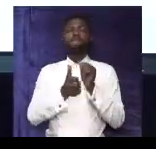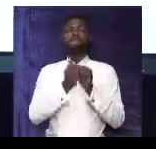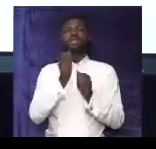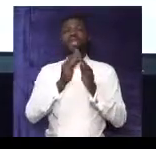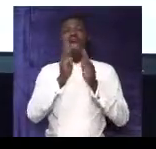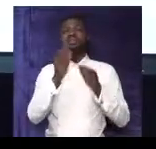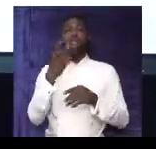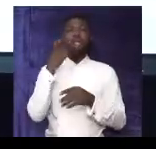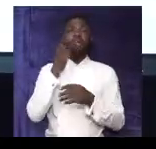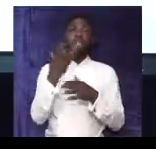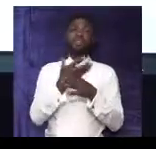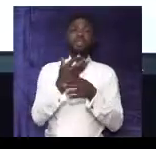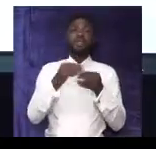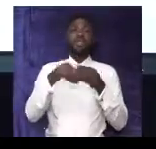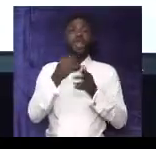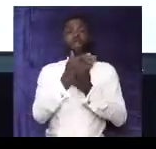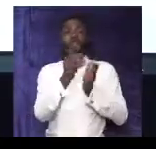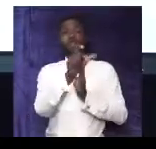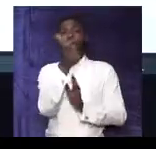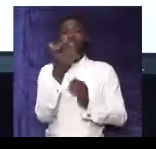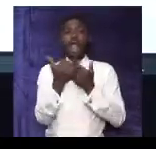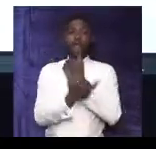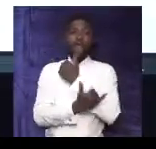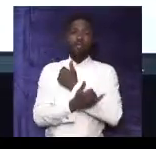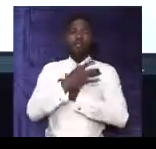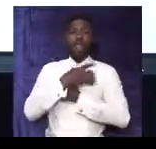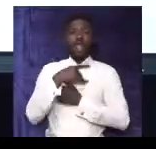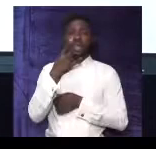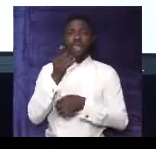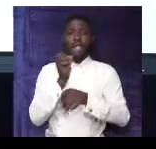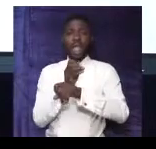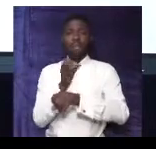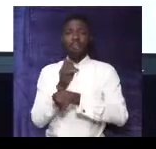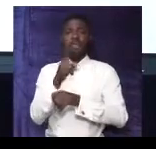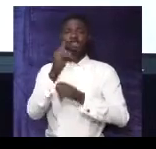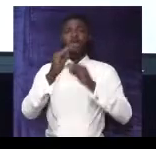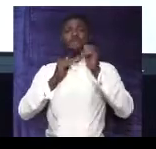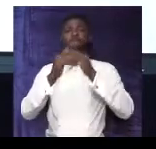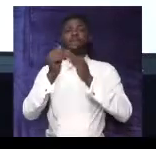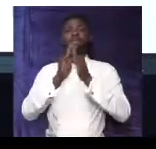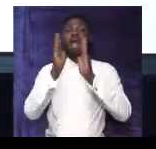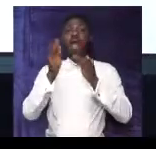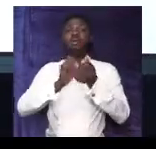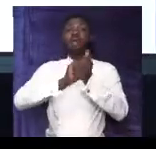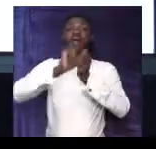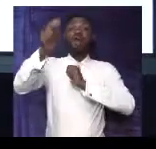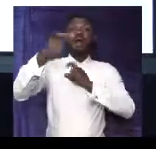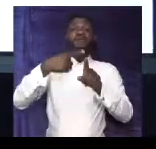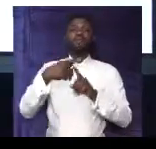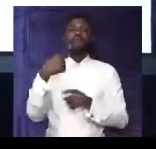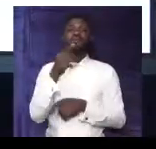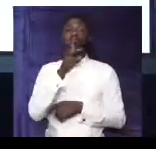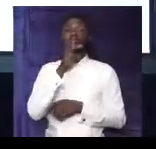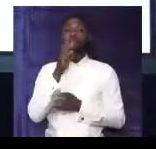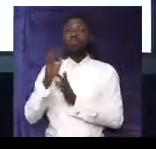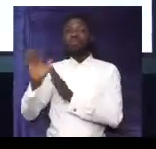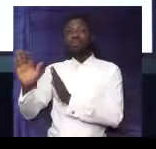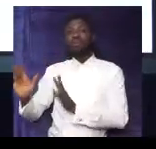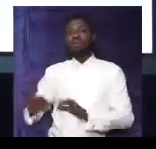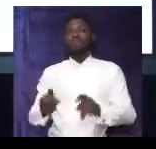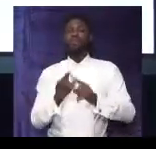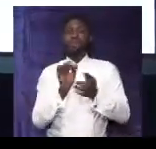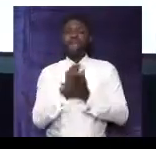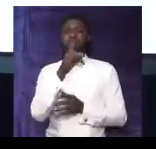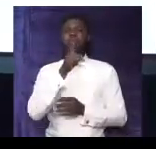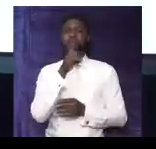houses were disturbed in some other countries. And the advice is you build your house far away from river banks